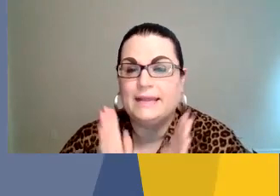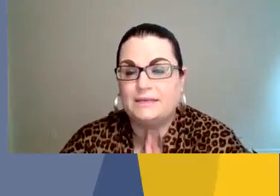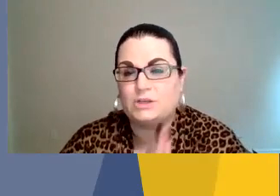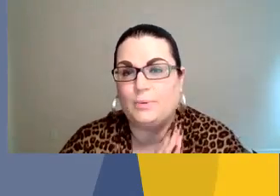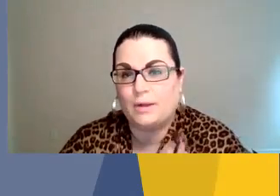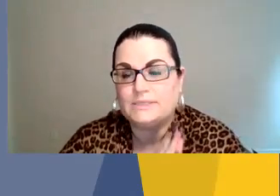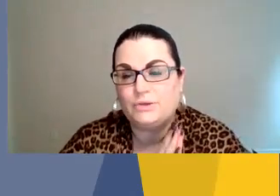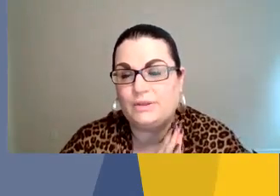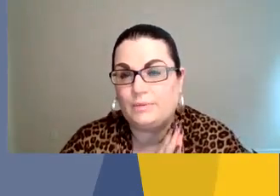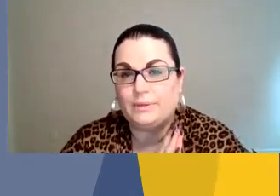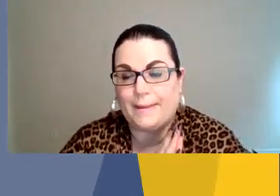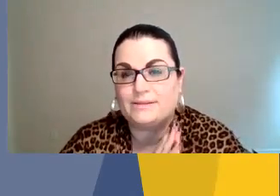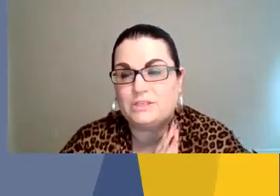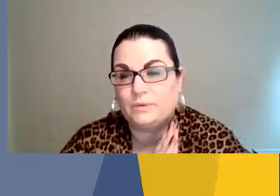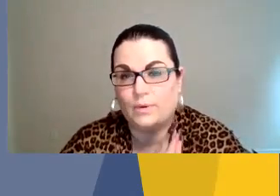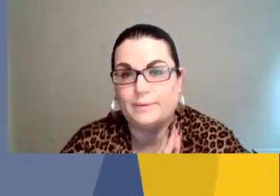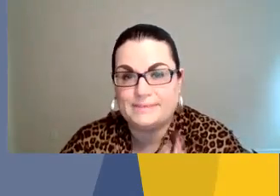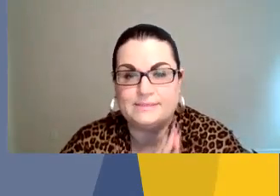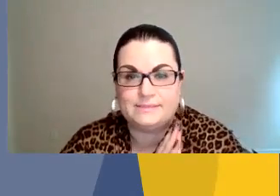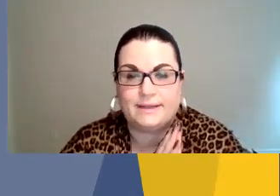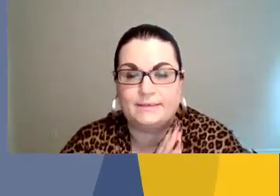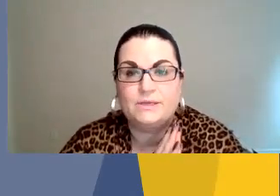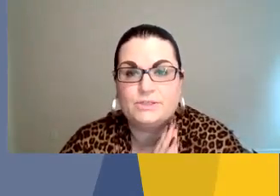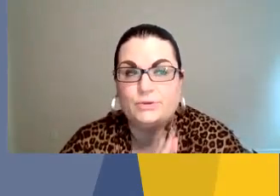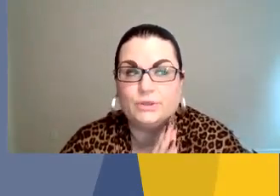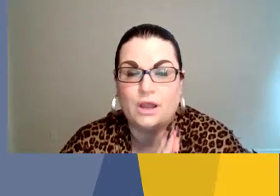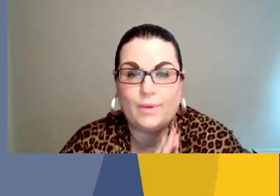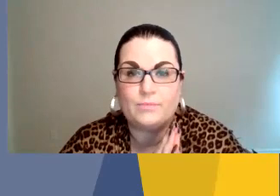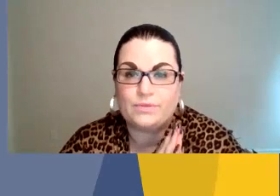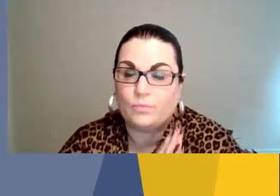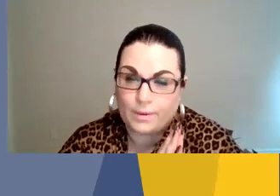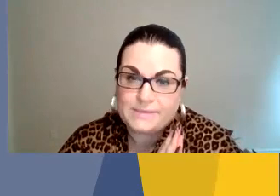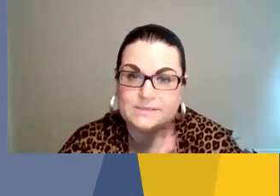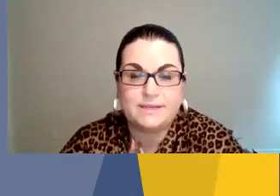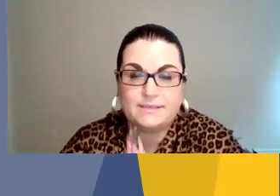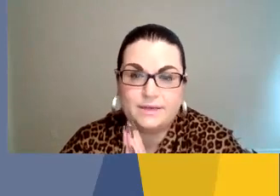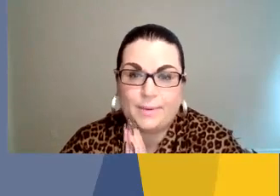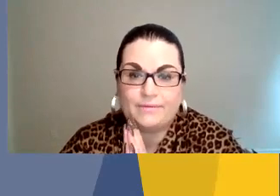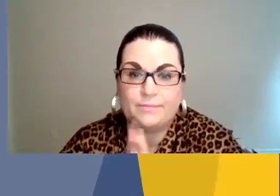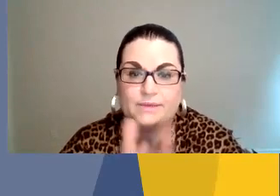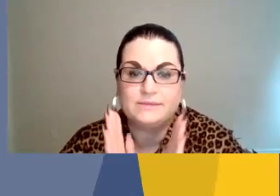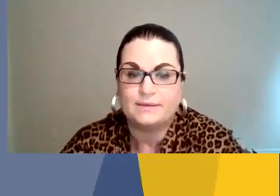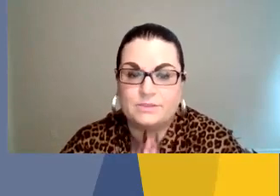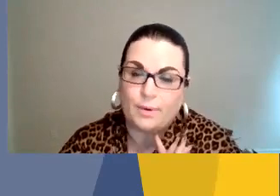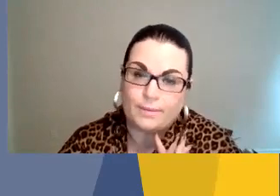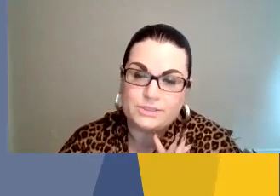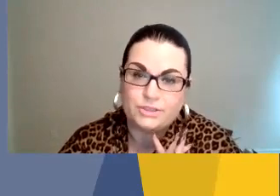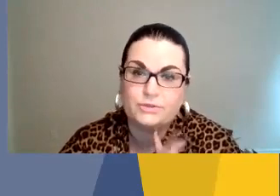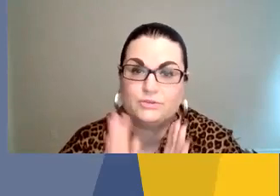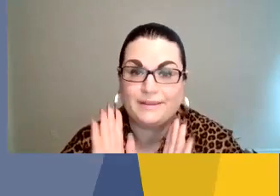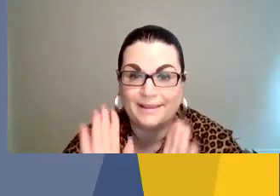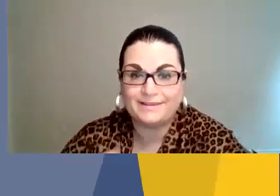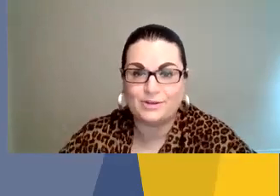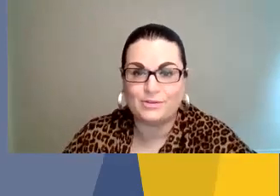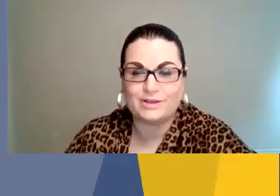ombudsman@opoboa.gc.ca. It is our promise to you that we will get back to you in one business day. So you will not wait more than one business day to hear back from us. That is our promise to